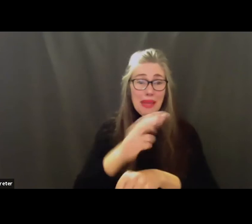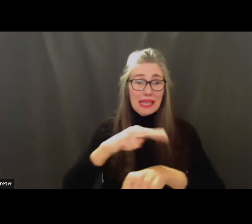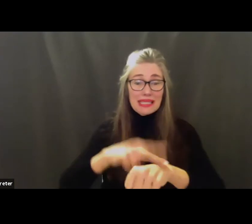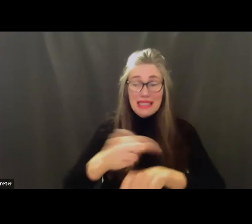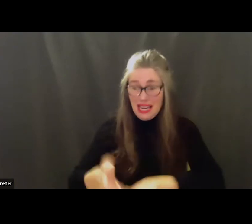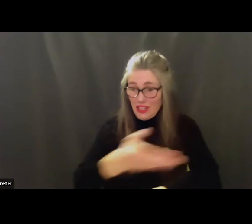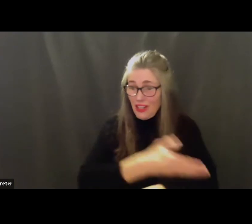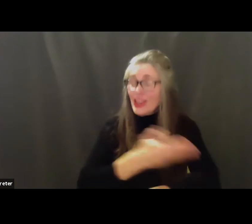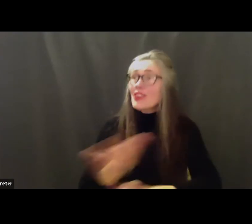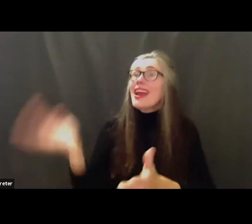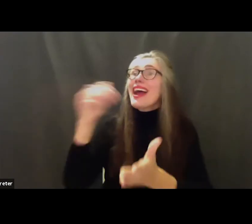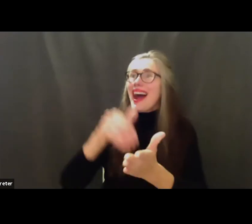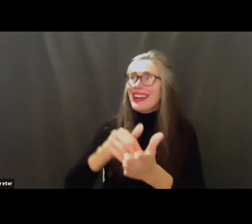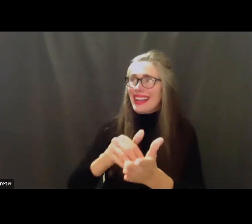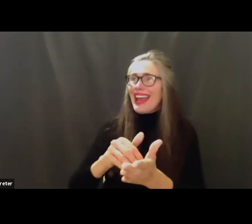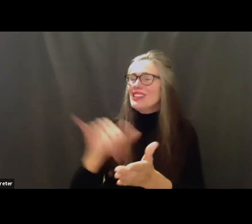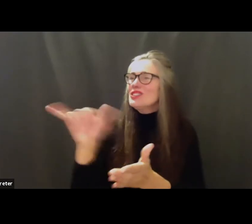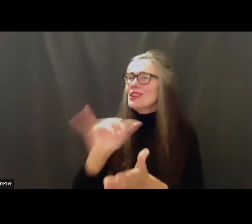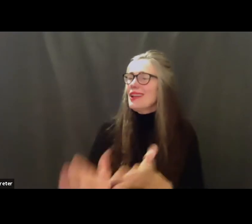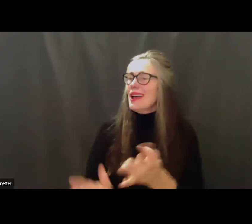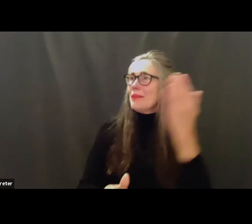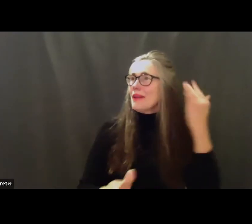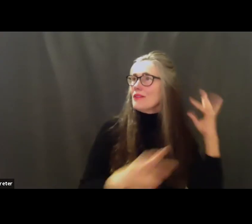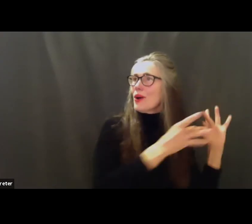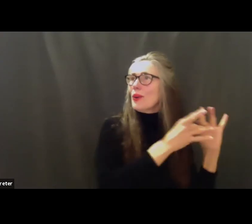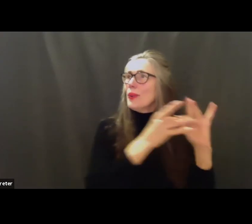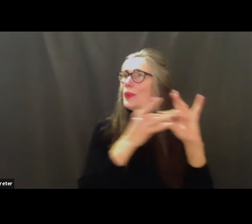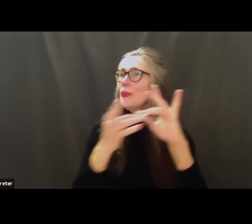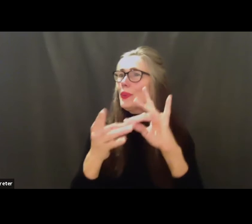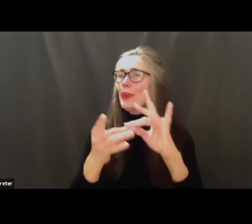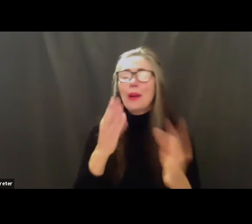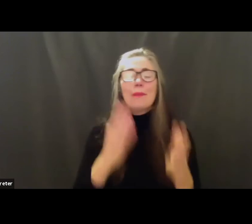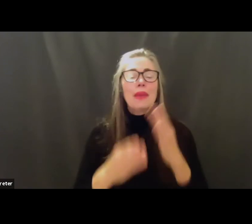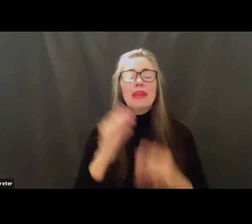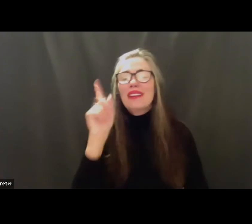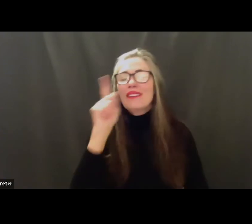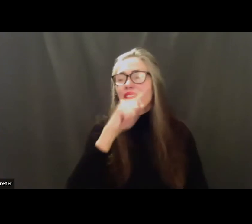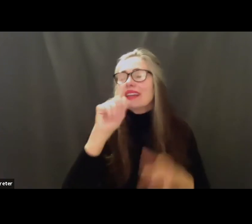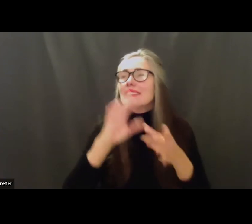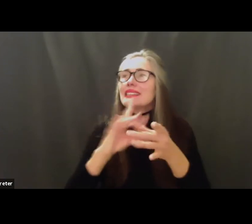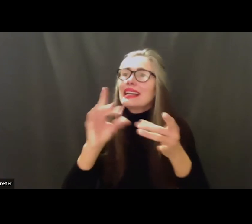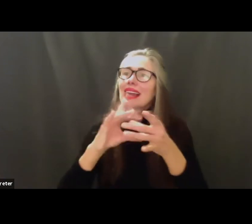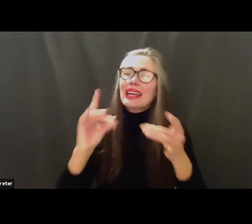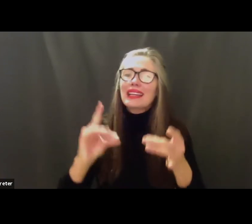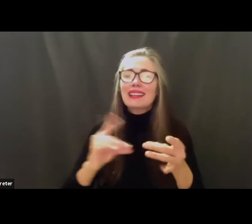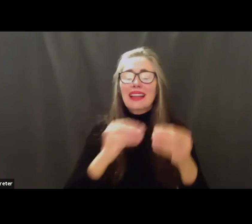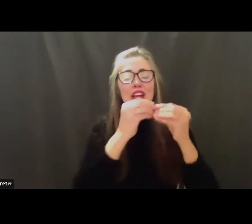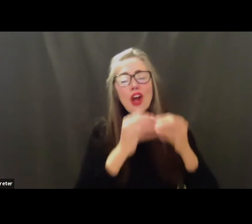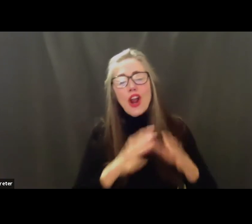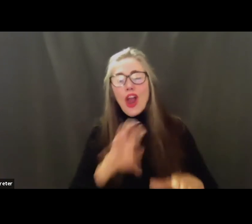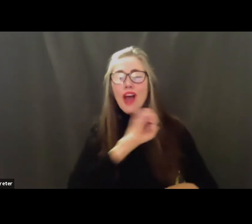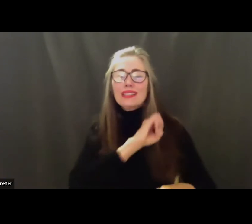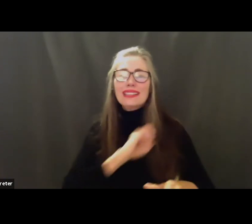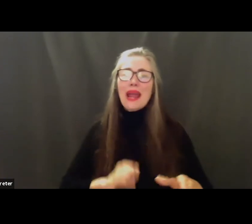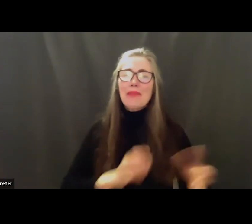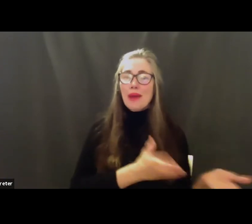great again. And this might involve fantasies of reviving a lost empire.